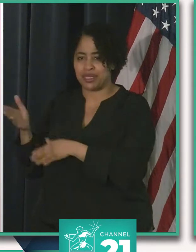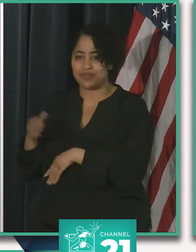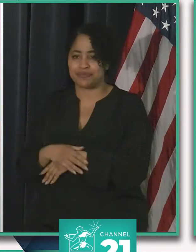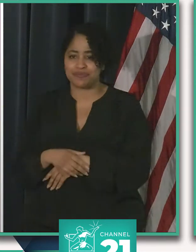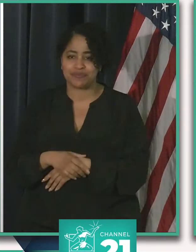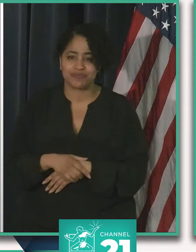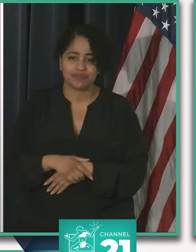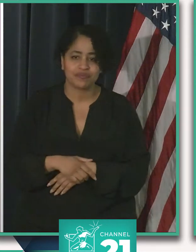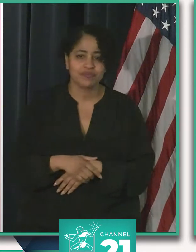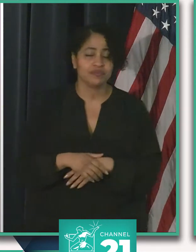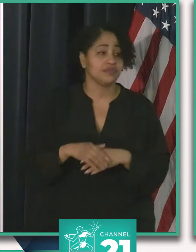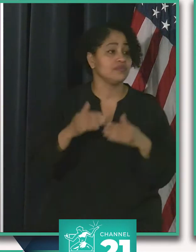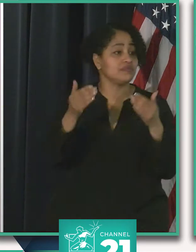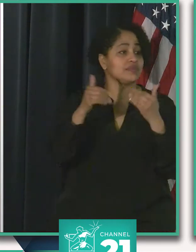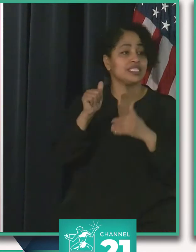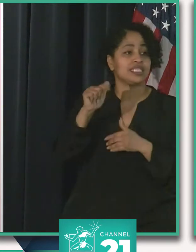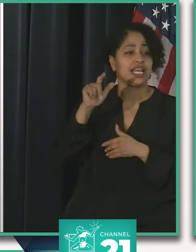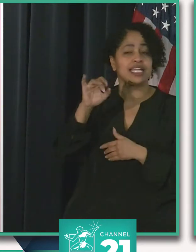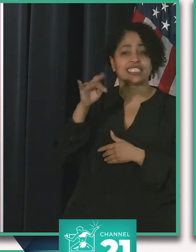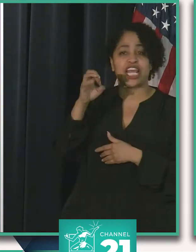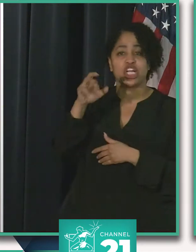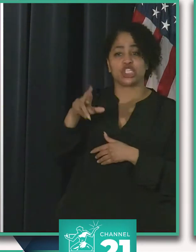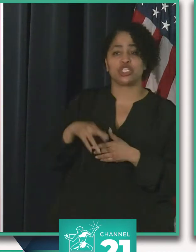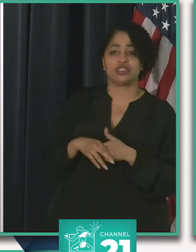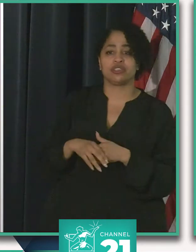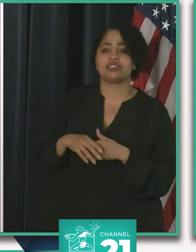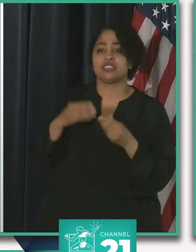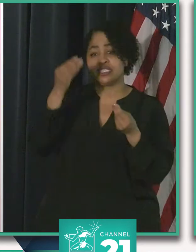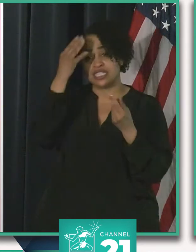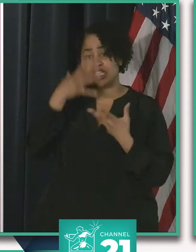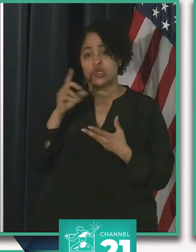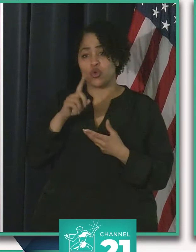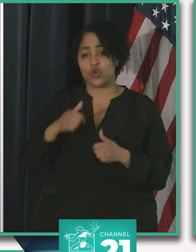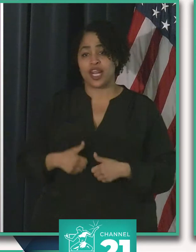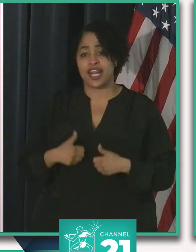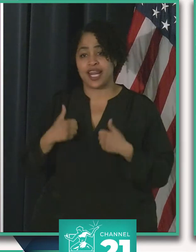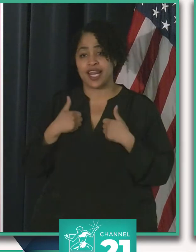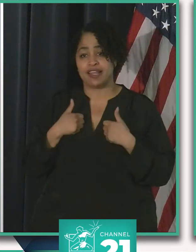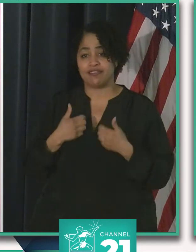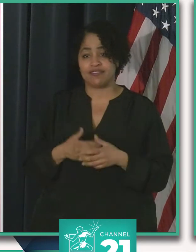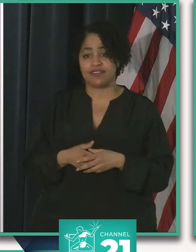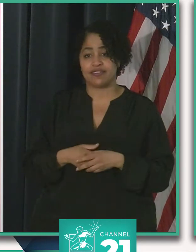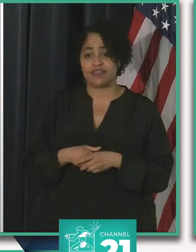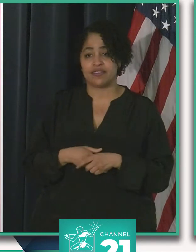Next is Alexander. Hey, Alexander, let us know where you live.